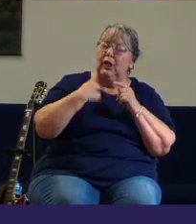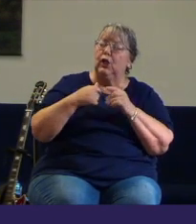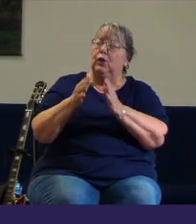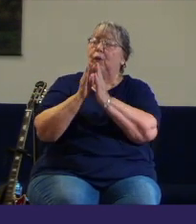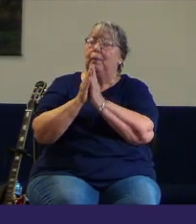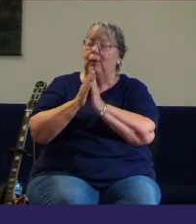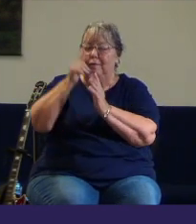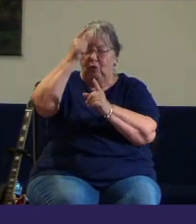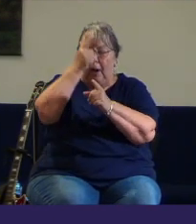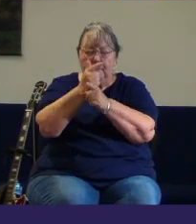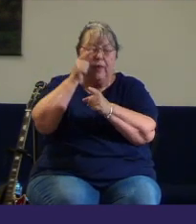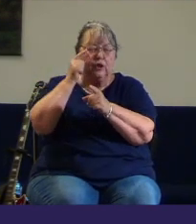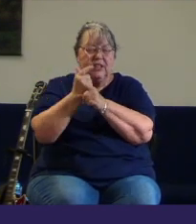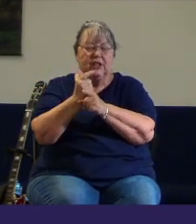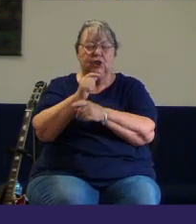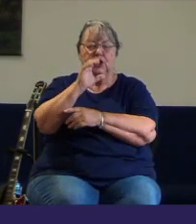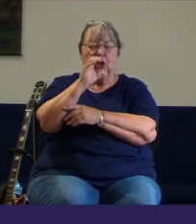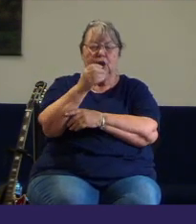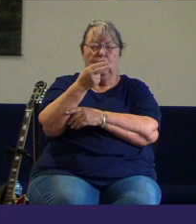Mm-hmm. Yes.